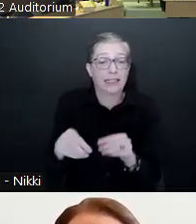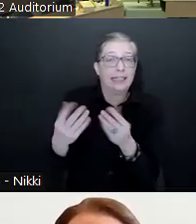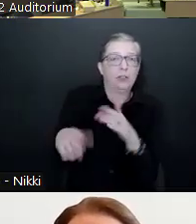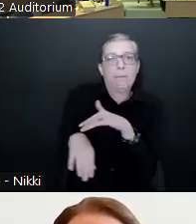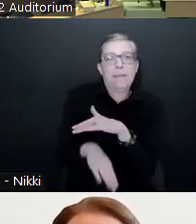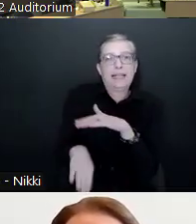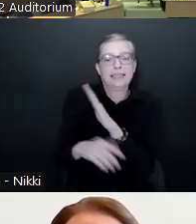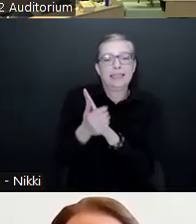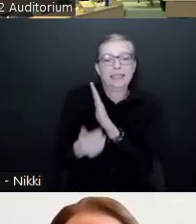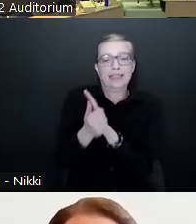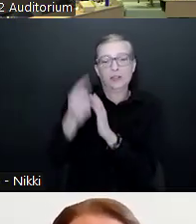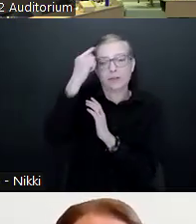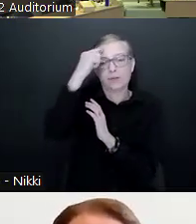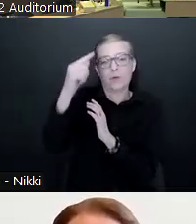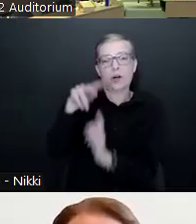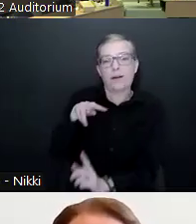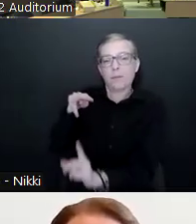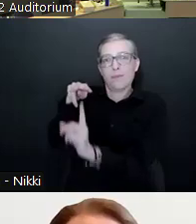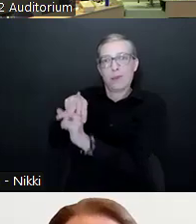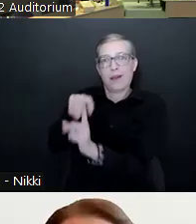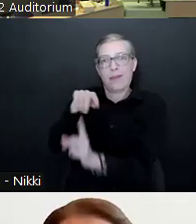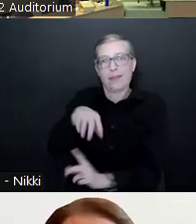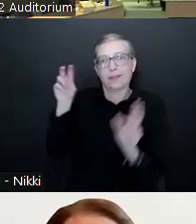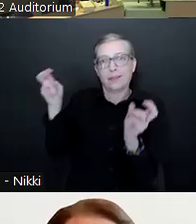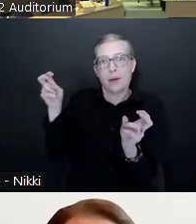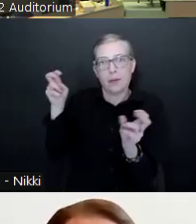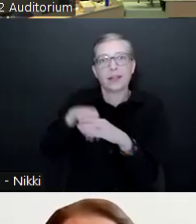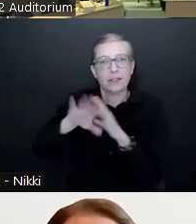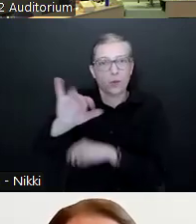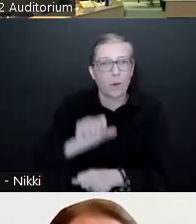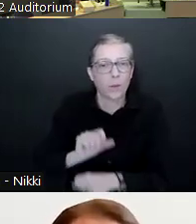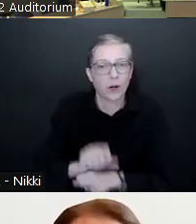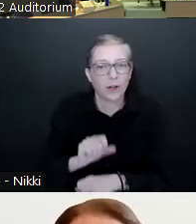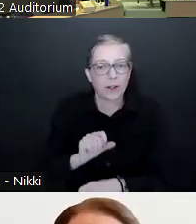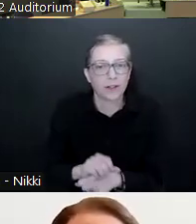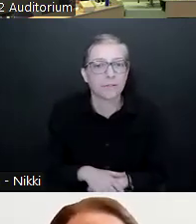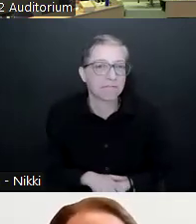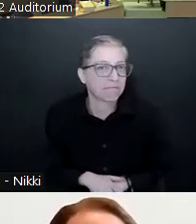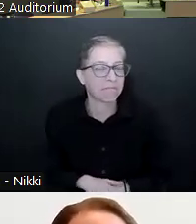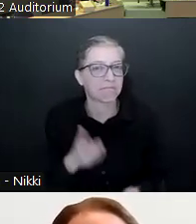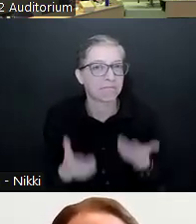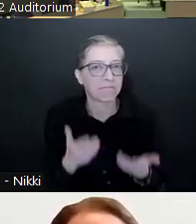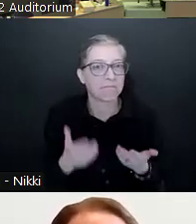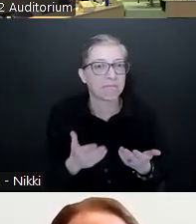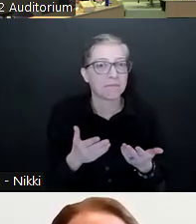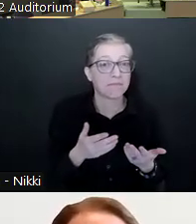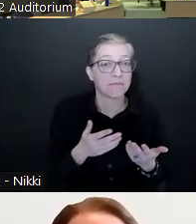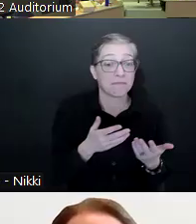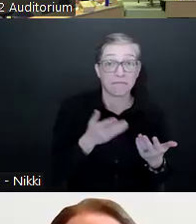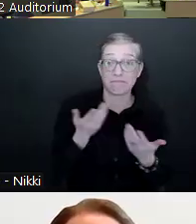in psychotherapy, so that you've got something that you can go do differently already this afternoon when you see